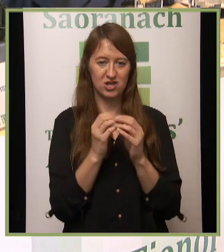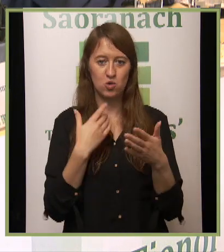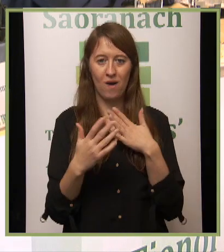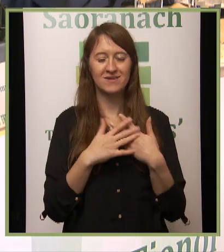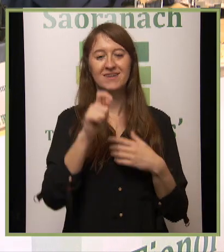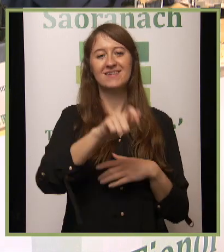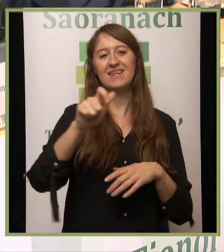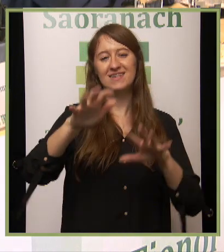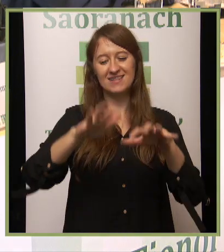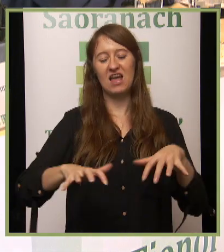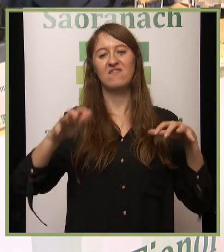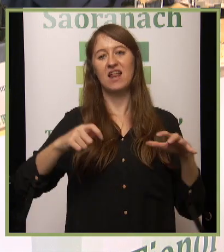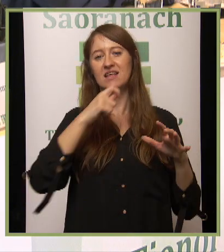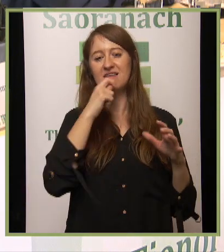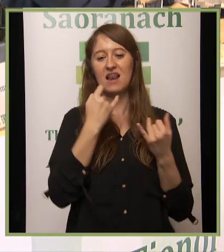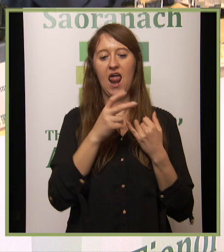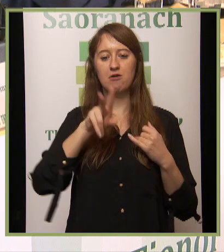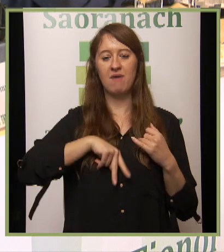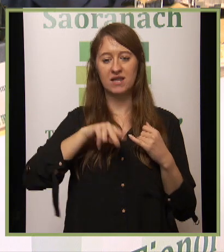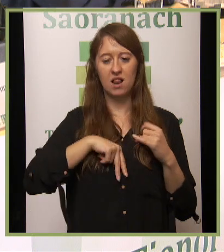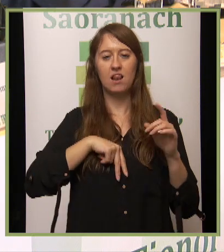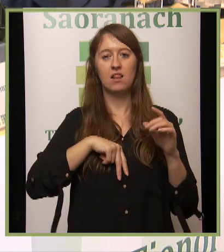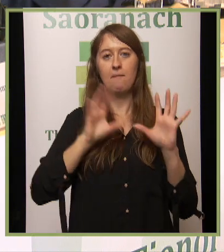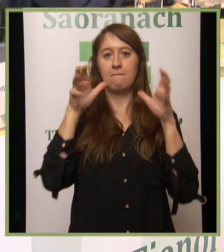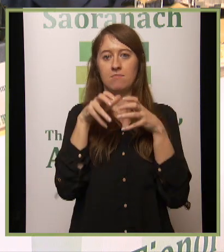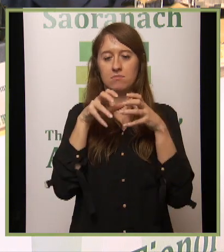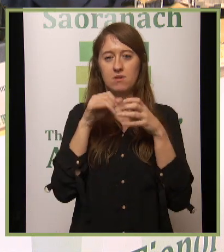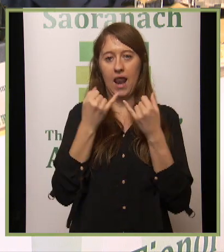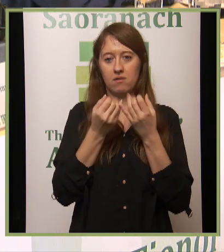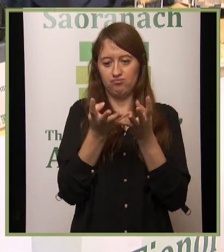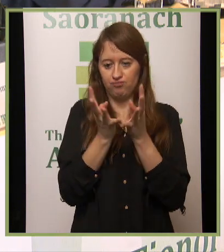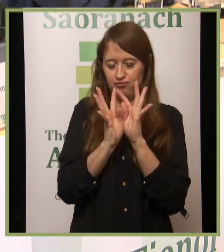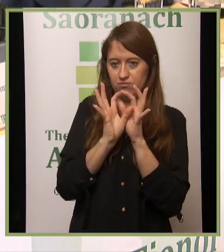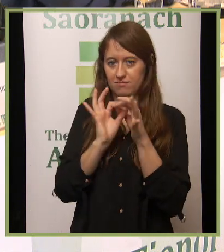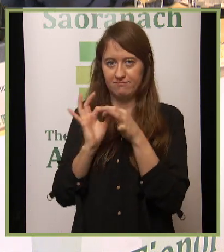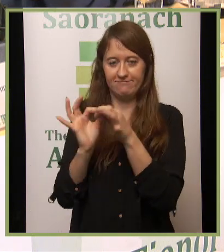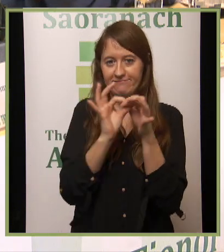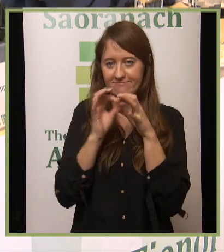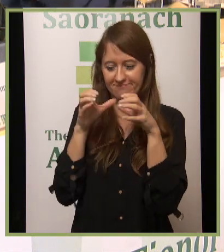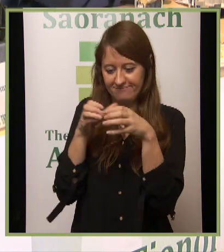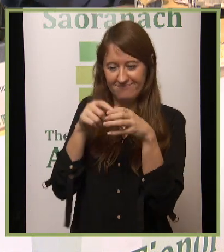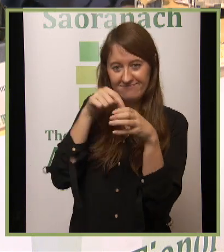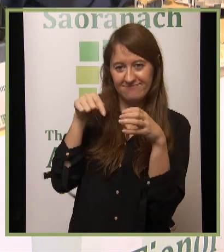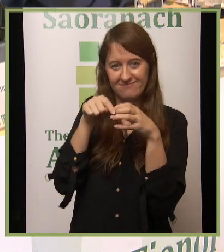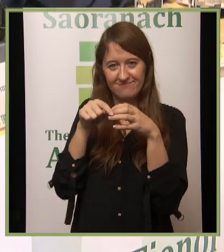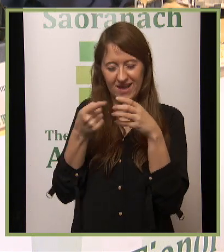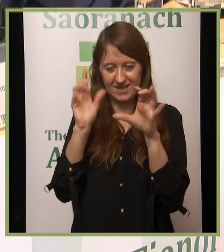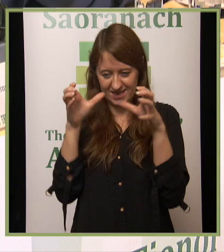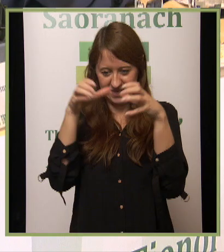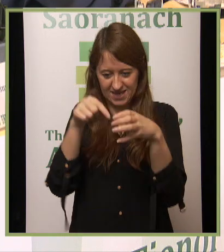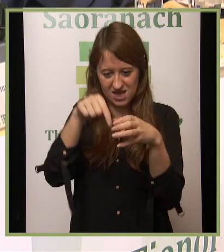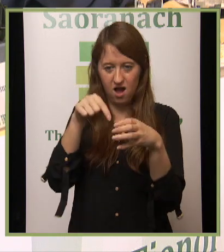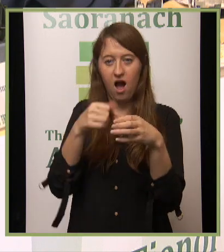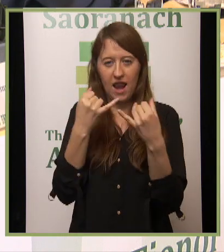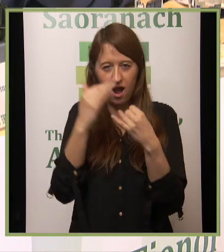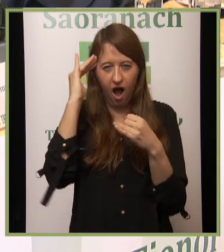Citizens' Assembly as a mehel and as something that I think is the real essence of Irish life. And it sounds twee, but